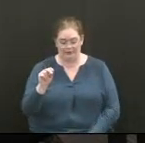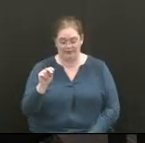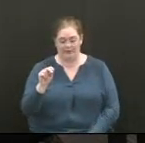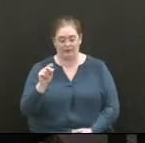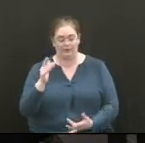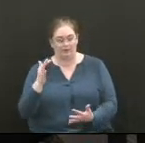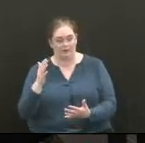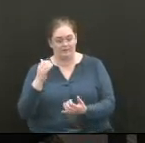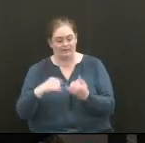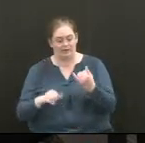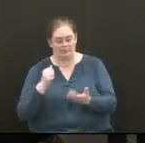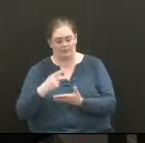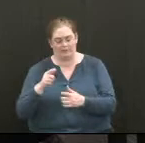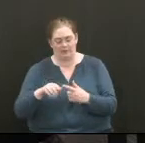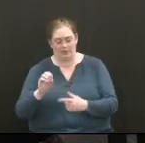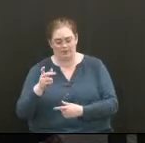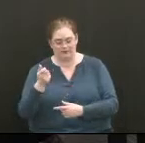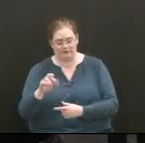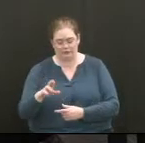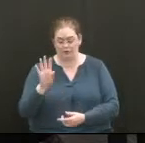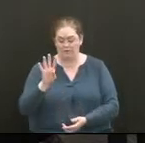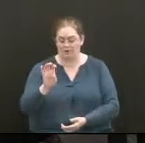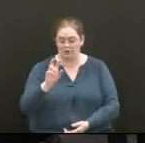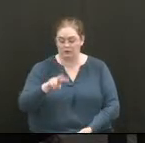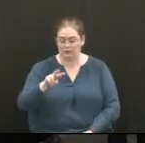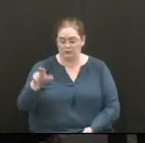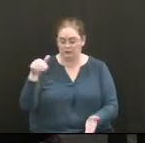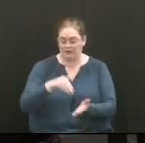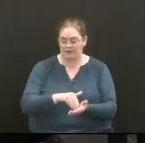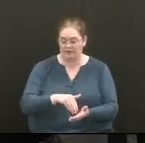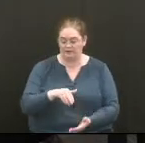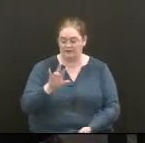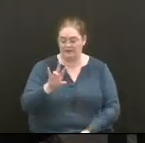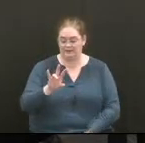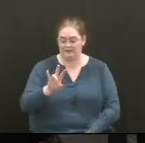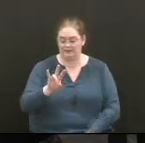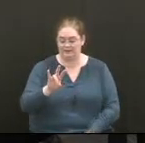final approval by the solicitor in the amount of